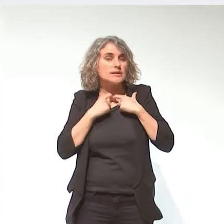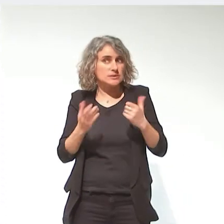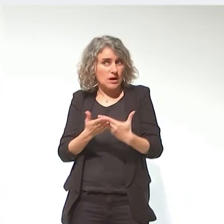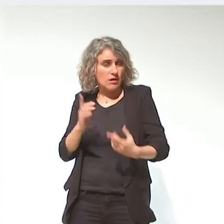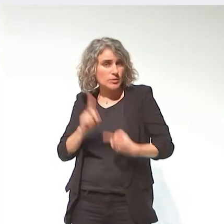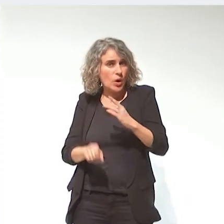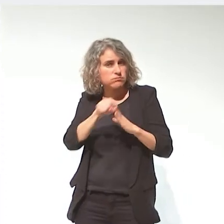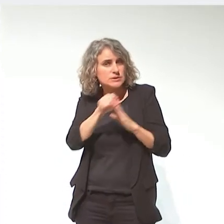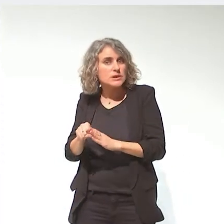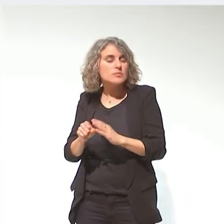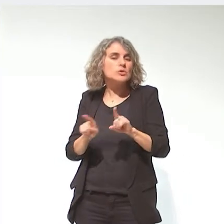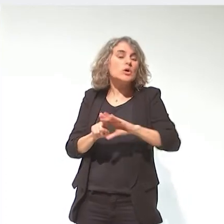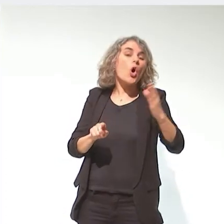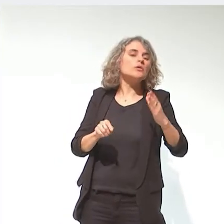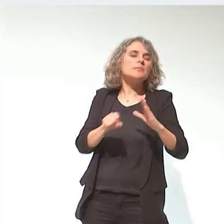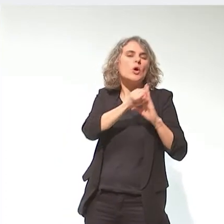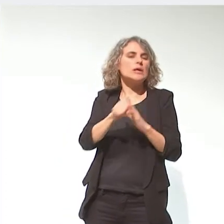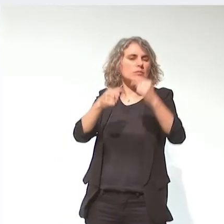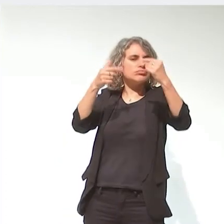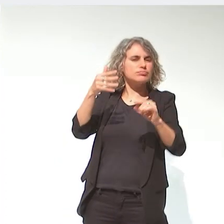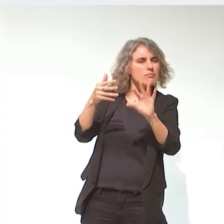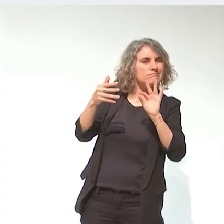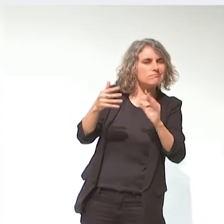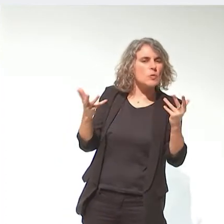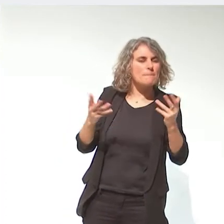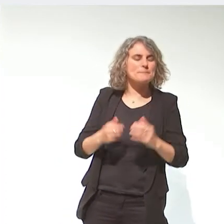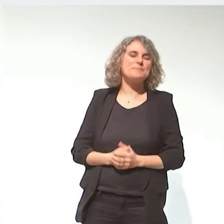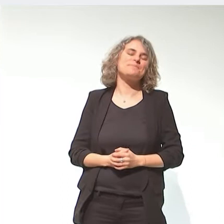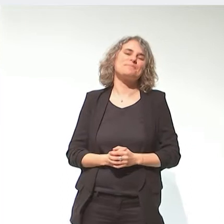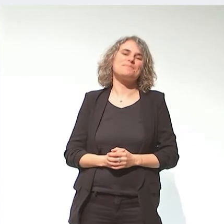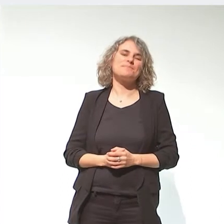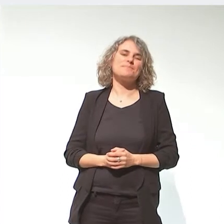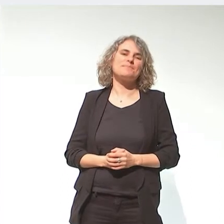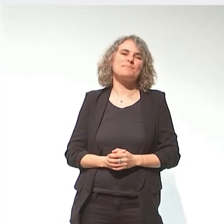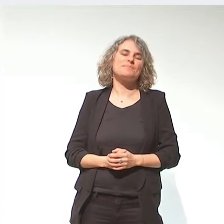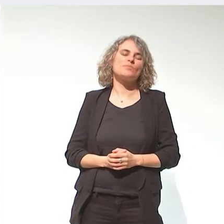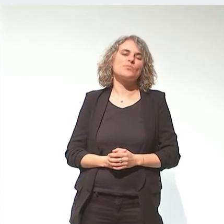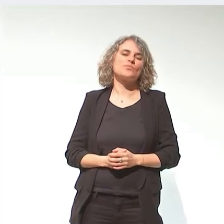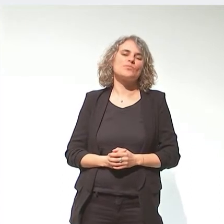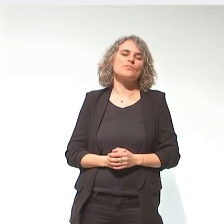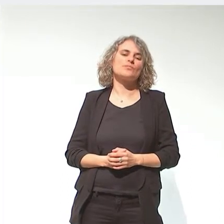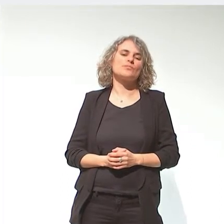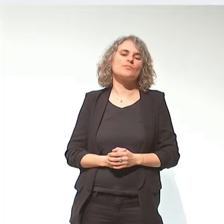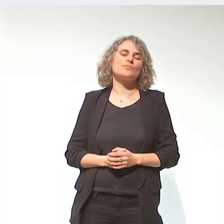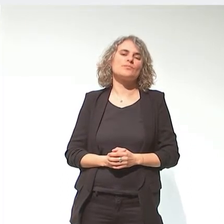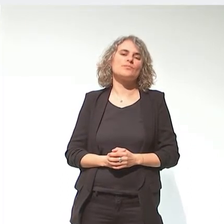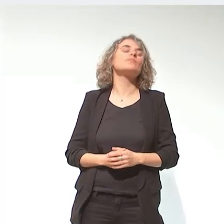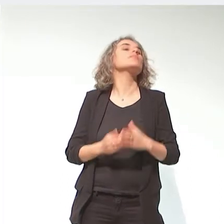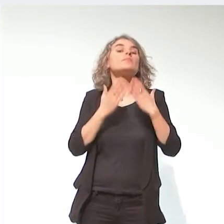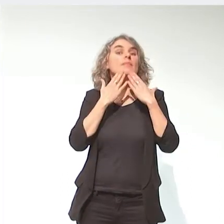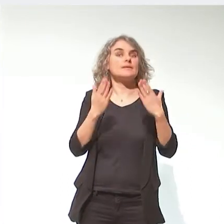2021-2030 strategy for access to information, and what other priorities you're expecting to bring to bear?